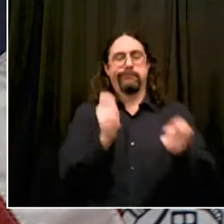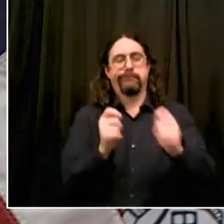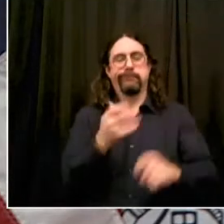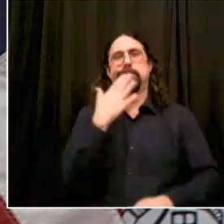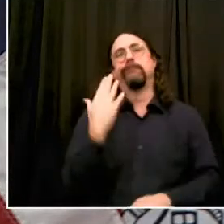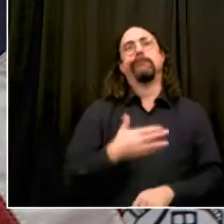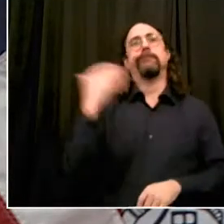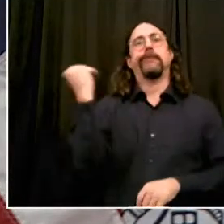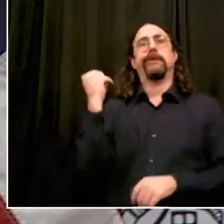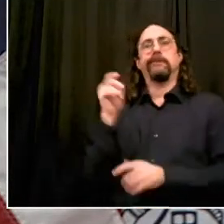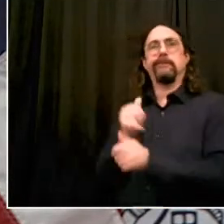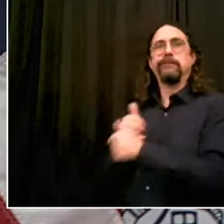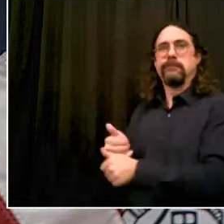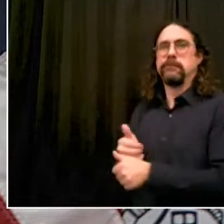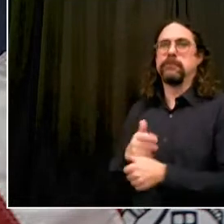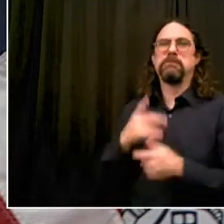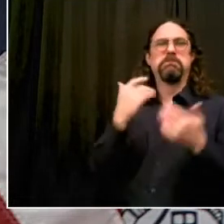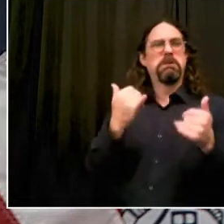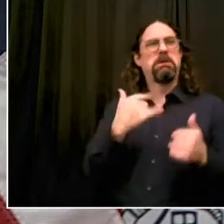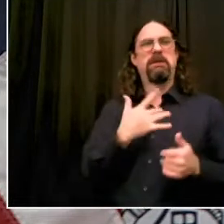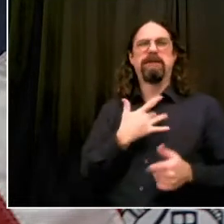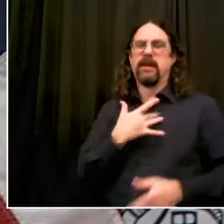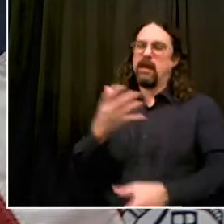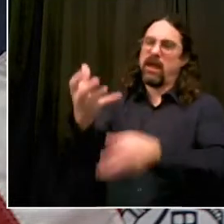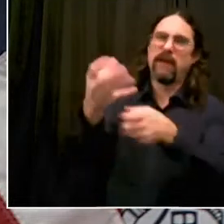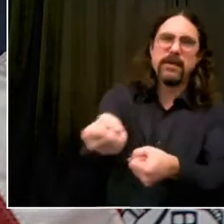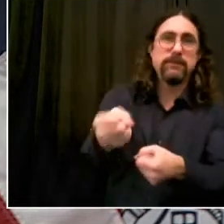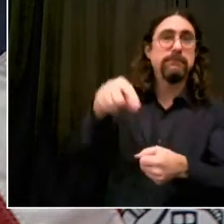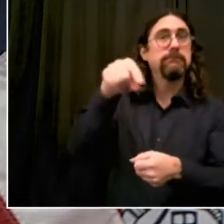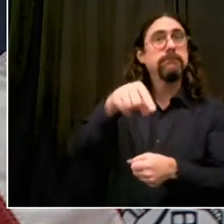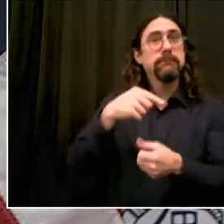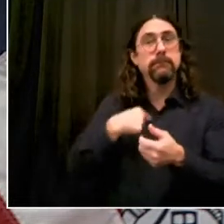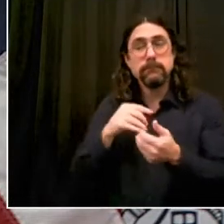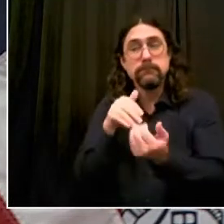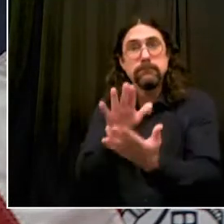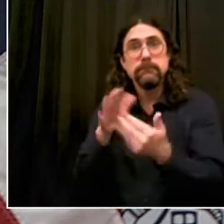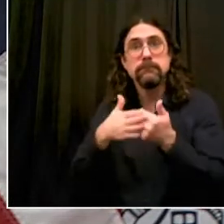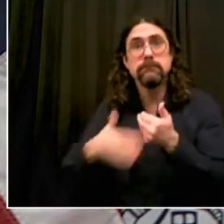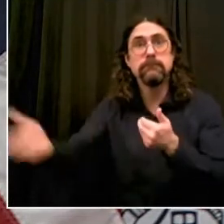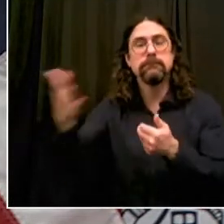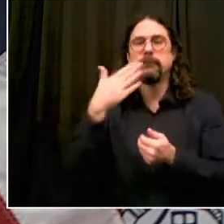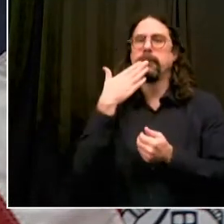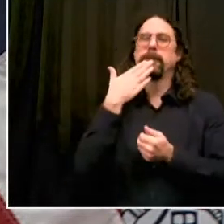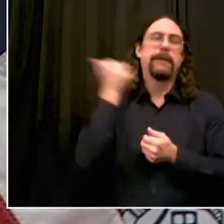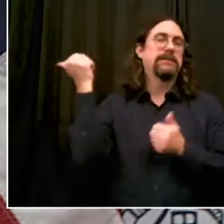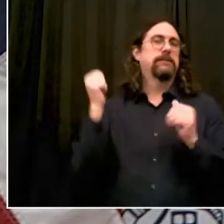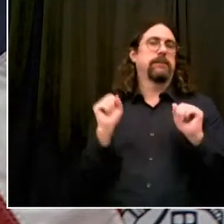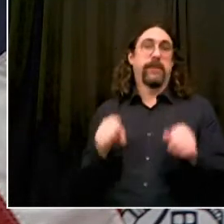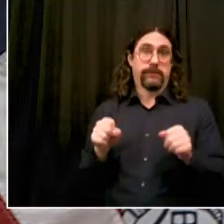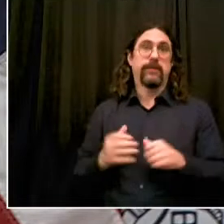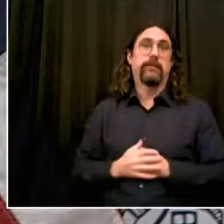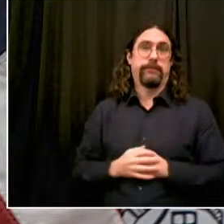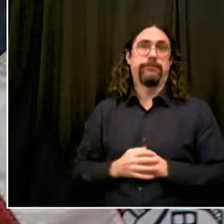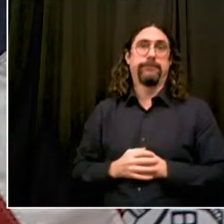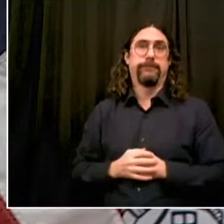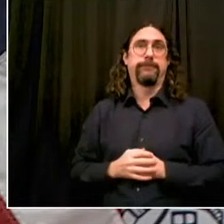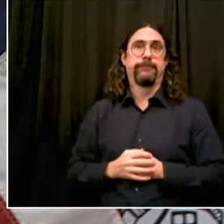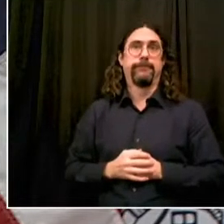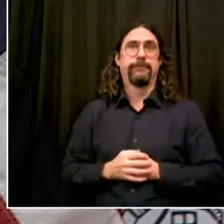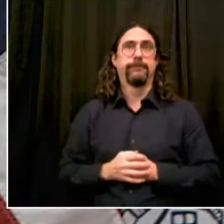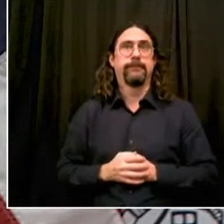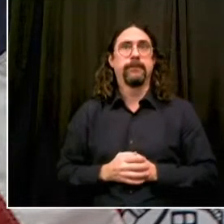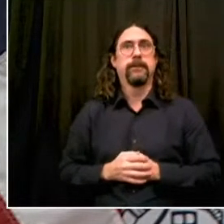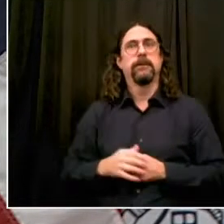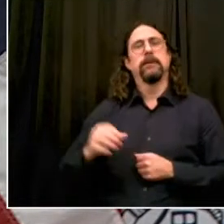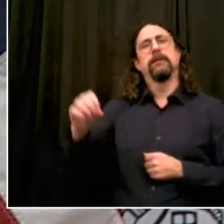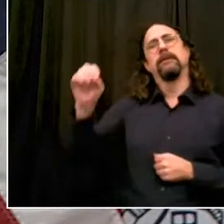Sean. Yeah, thanks for that. So, I mean, in light of everything that's happened the past few weeks and you and your team coming up with this new